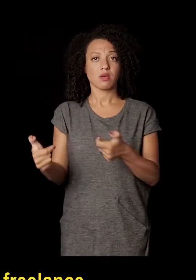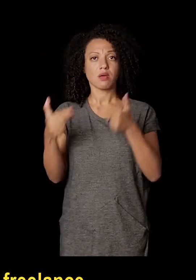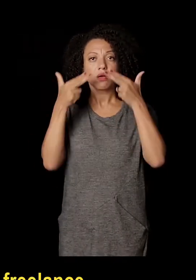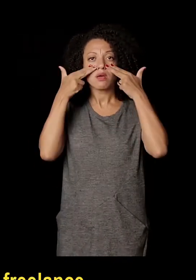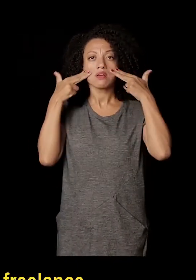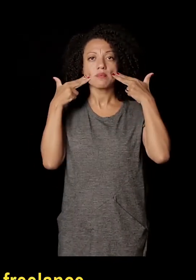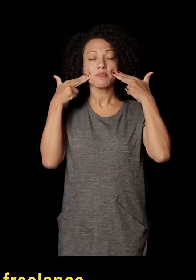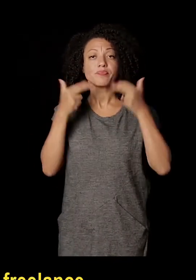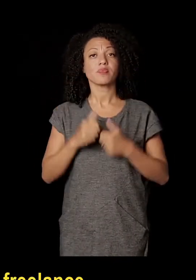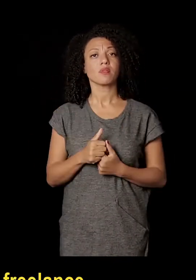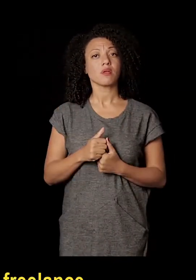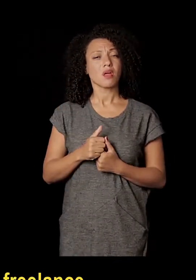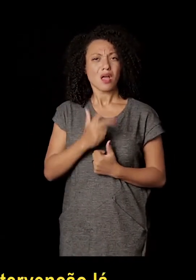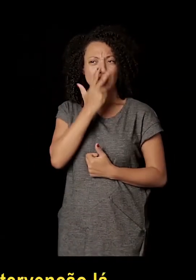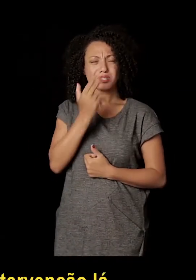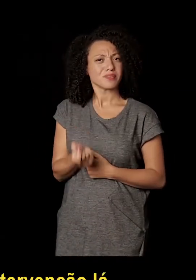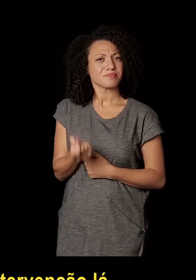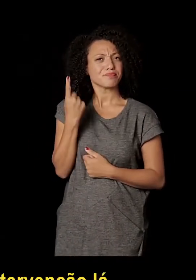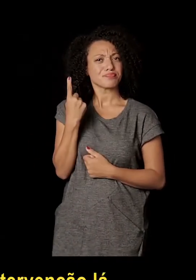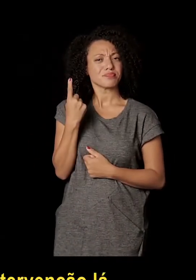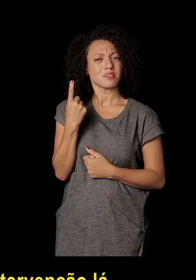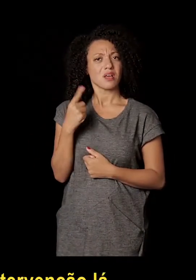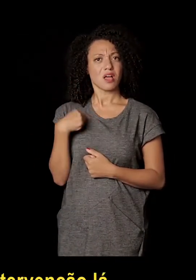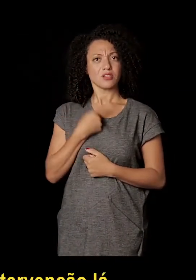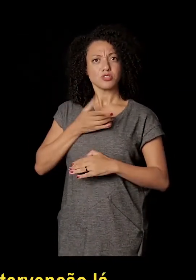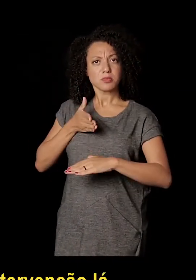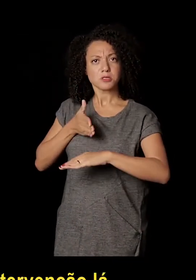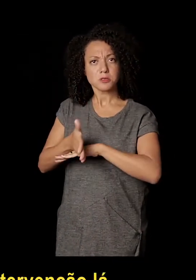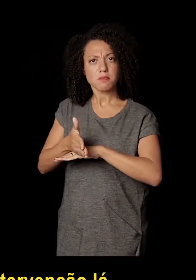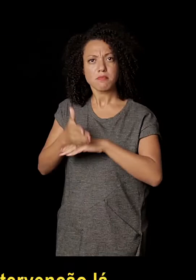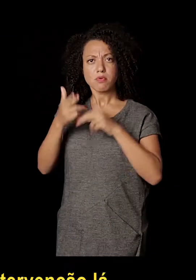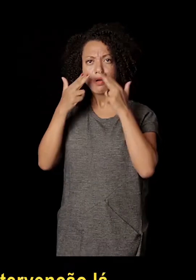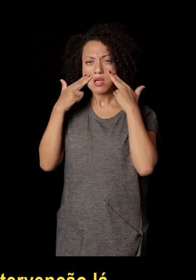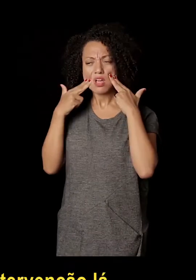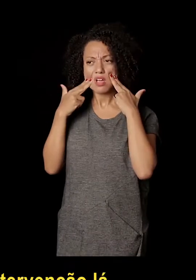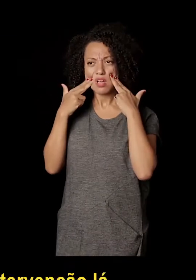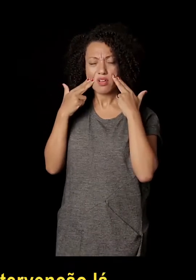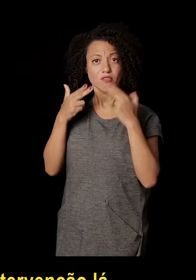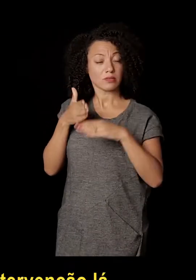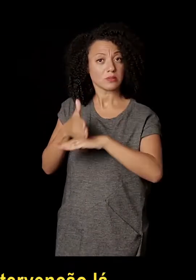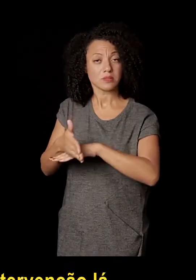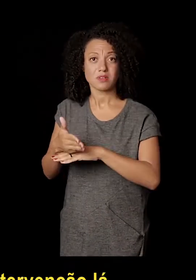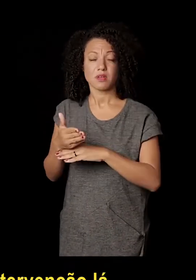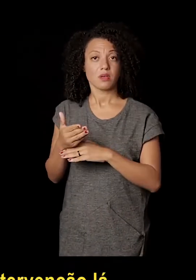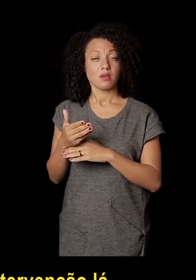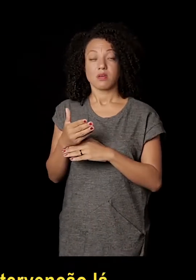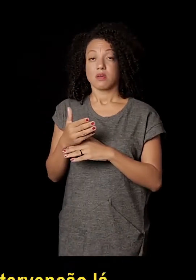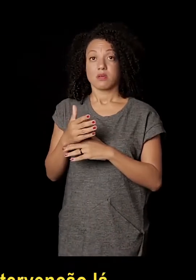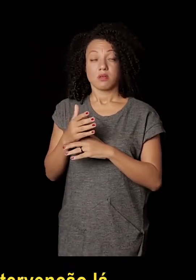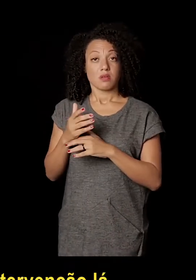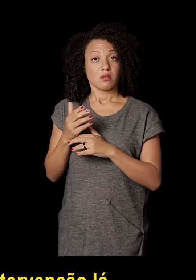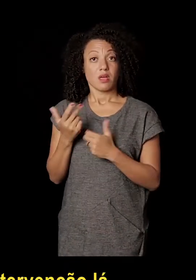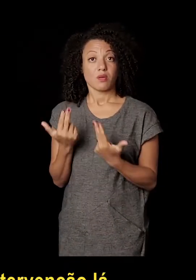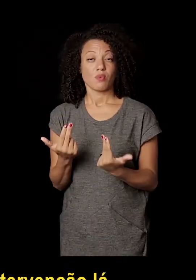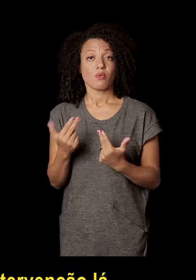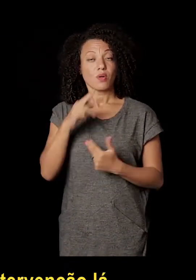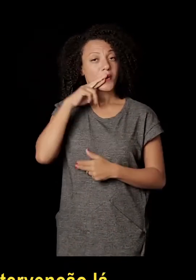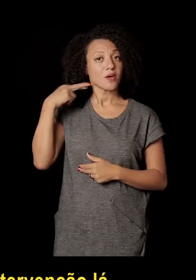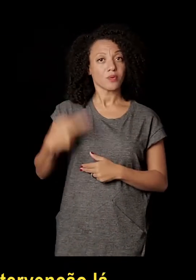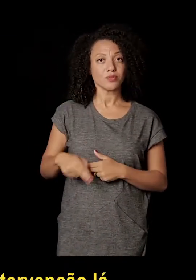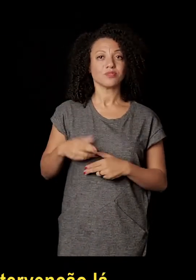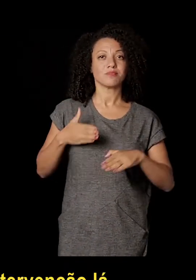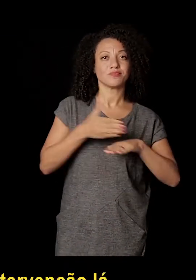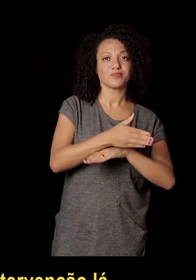very against the war in Vietnam. I thought it was stupid. We performed it as clumsily as the Russians